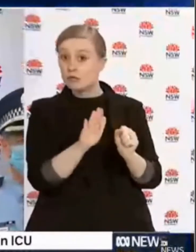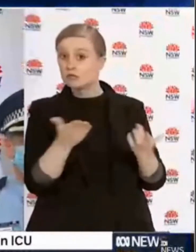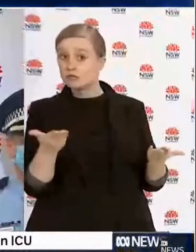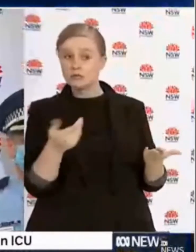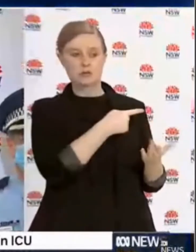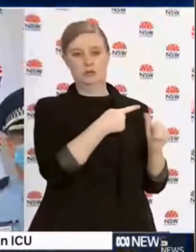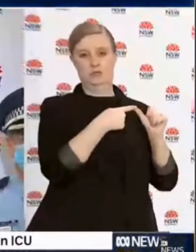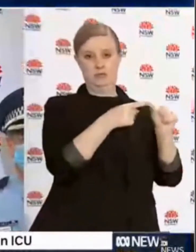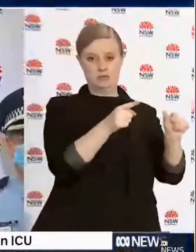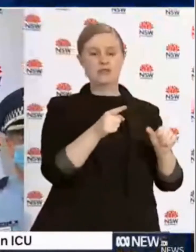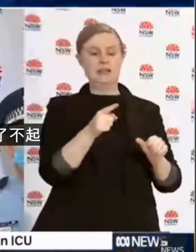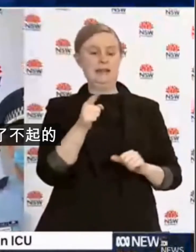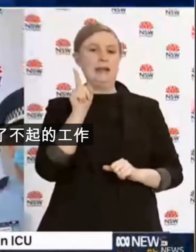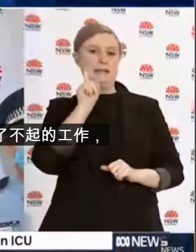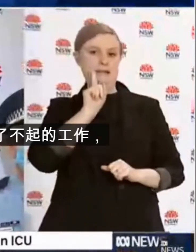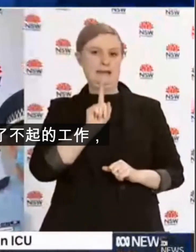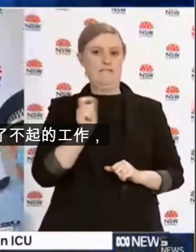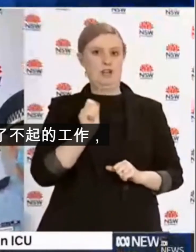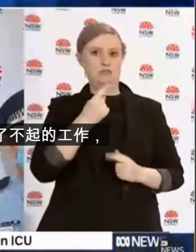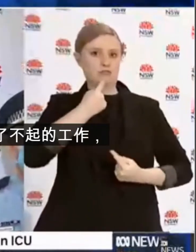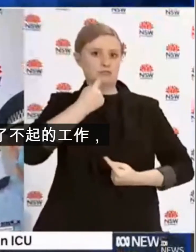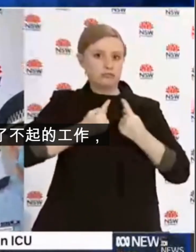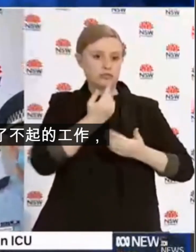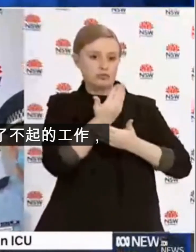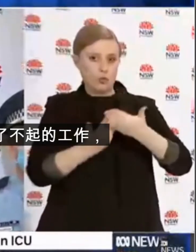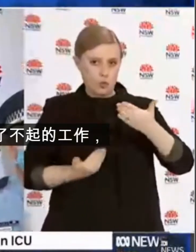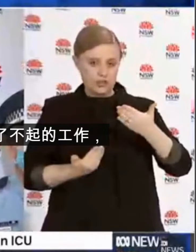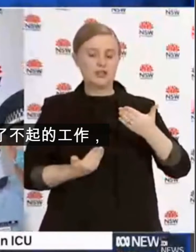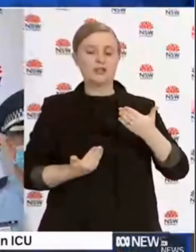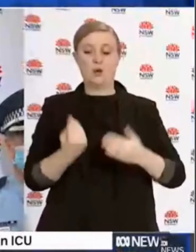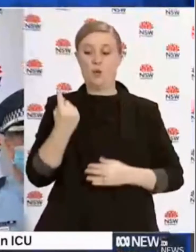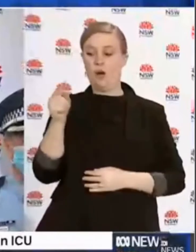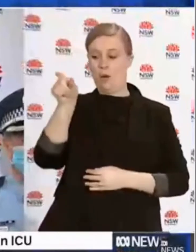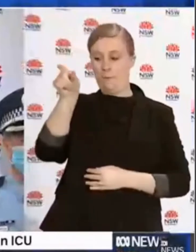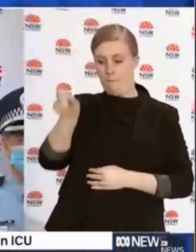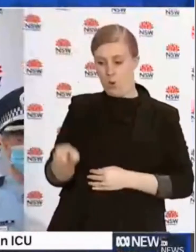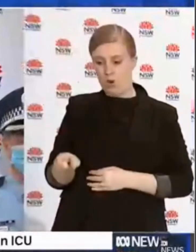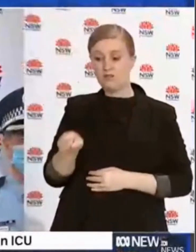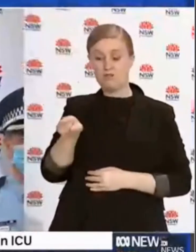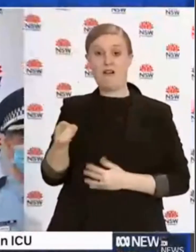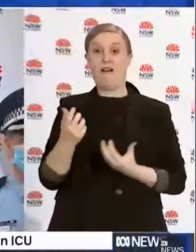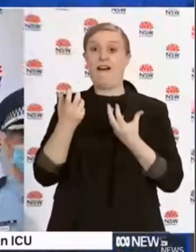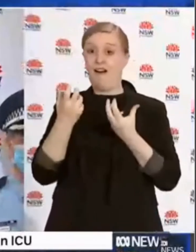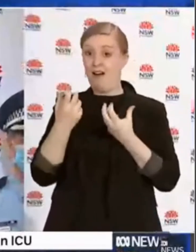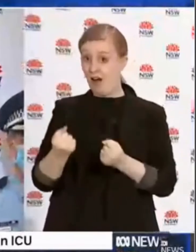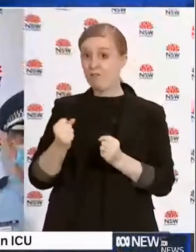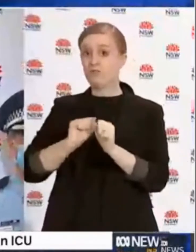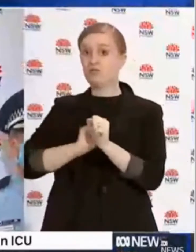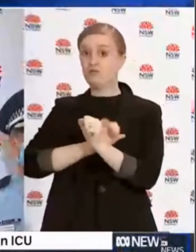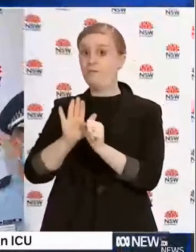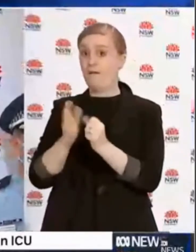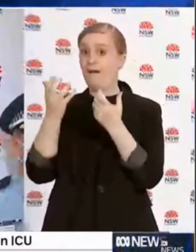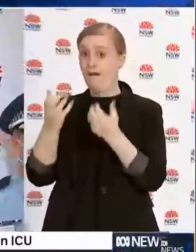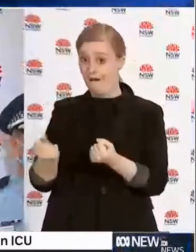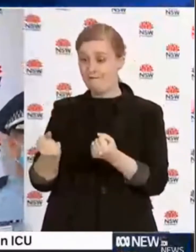by the police who did an amazing job last week under terrible circumstances. But 1 gentleman was stopped at the central